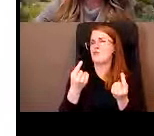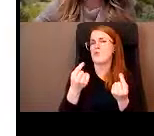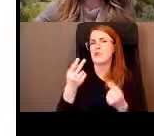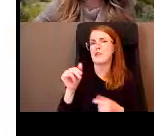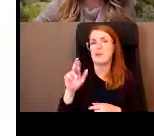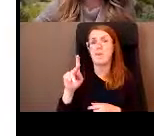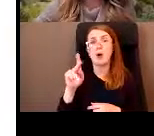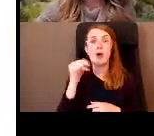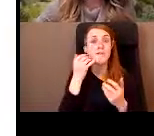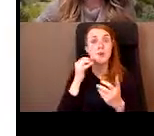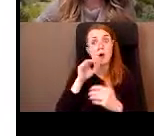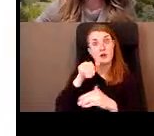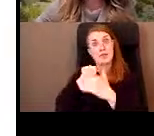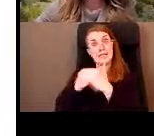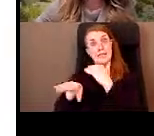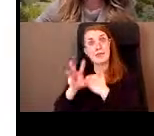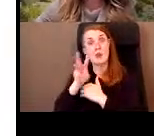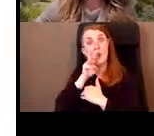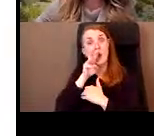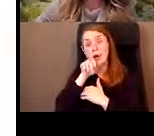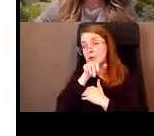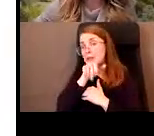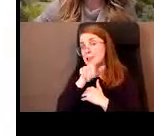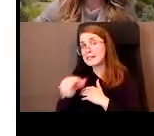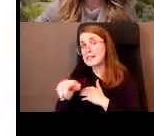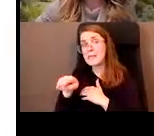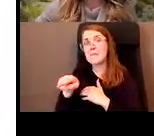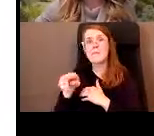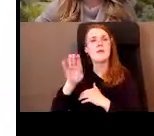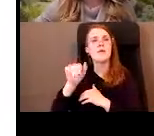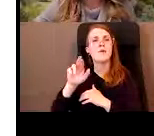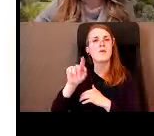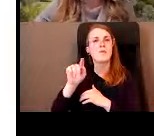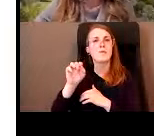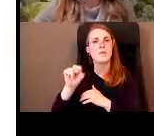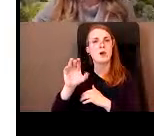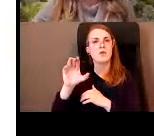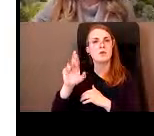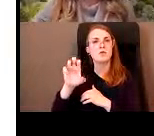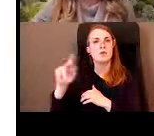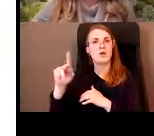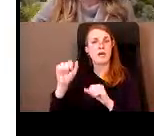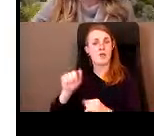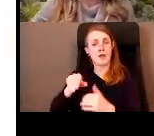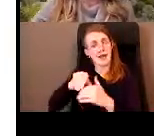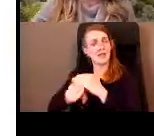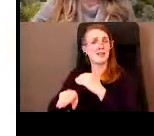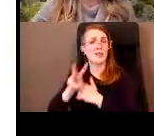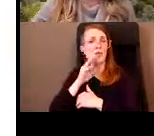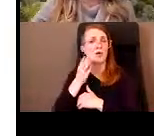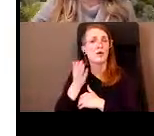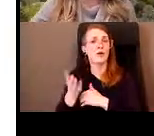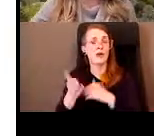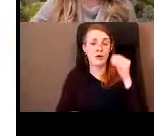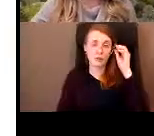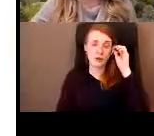water, you would just make your way down the terrace steps to Barton Creek and be able to get into the water there. We have